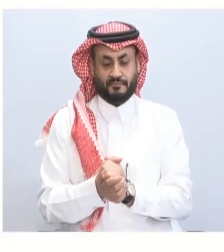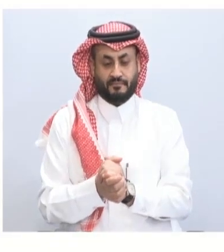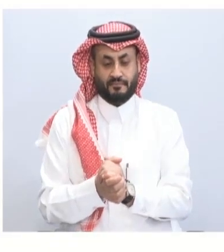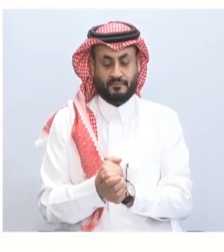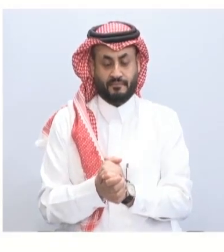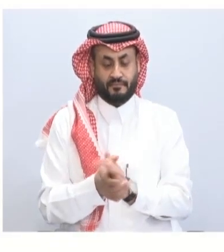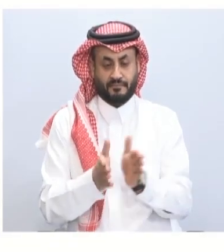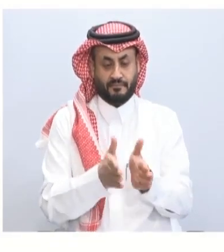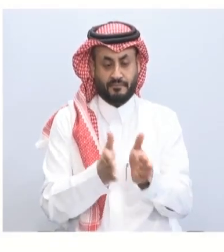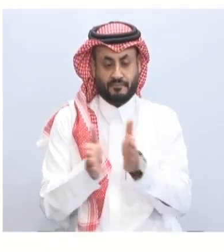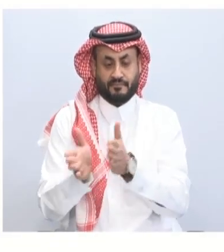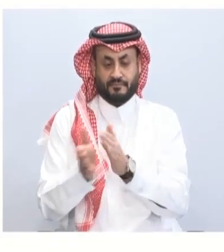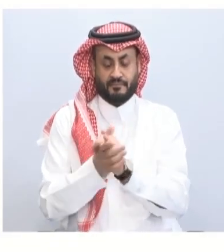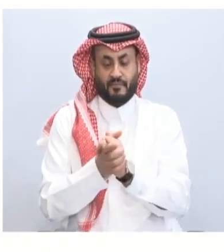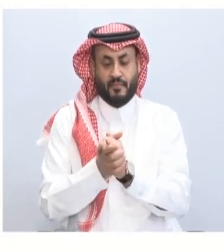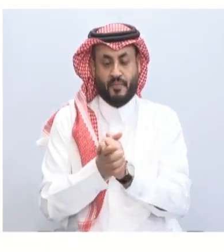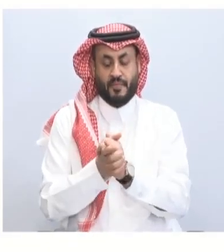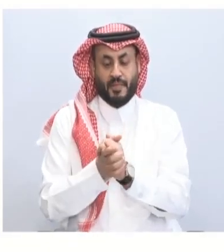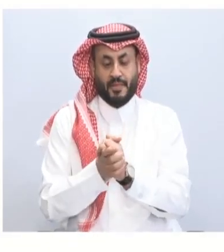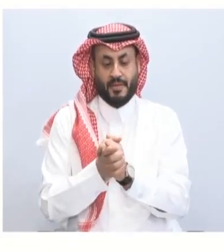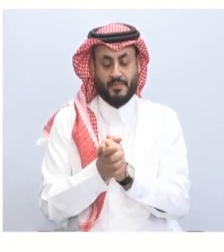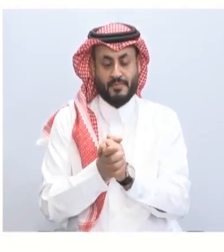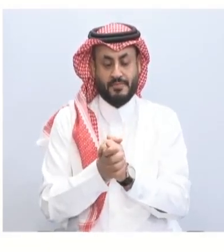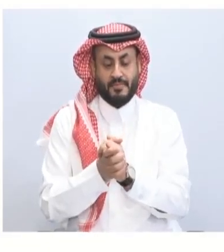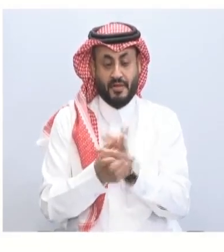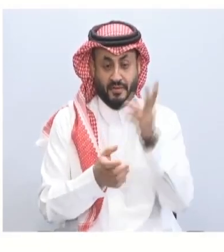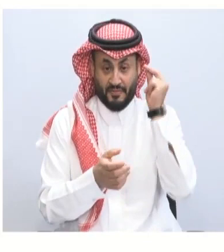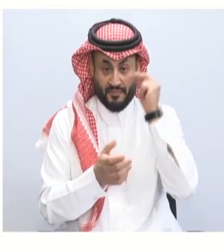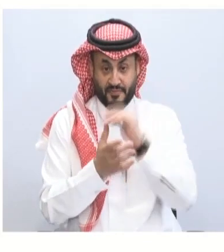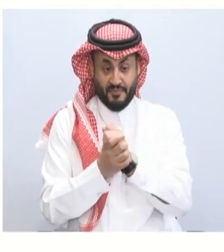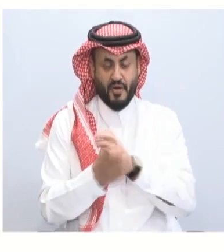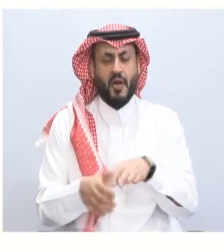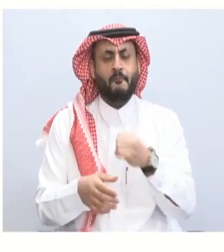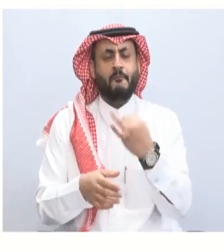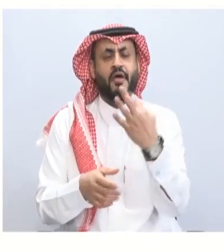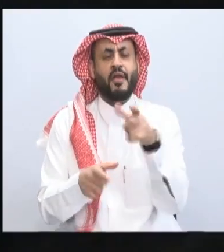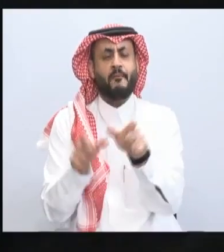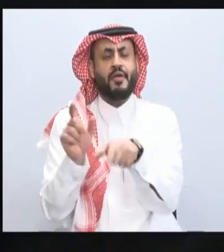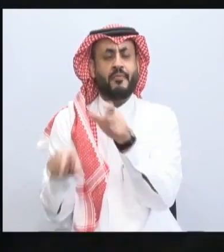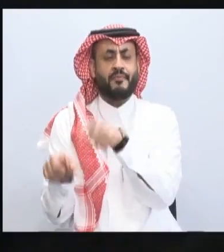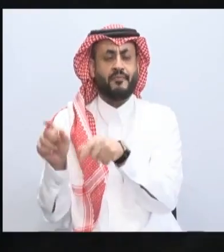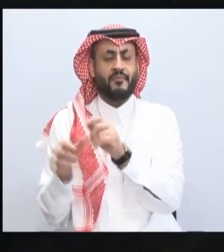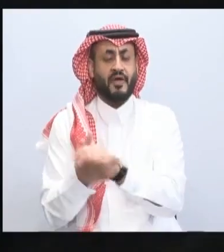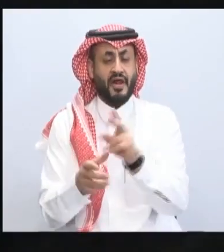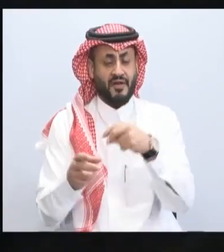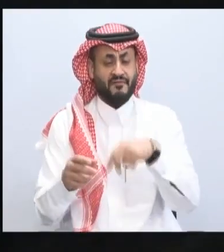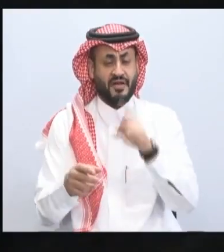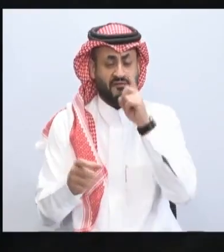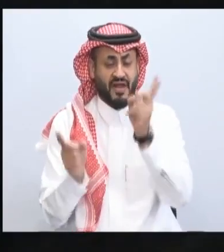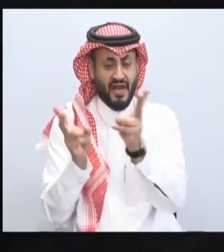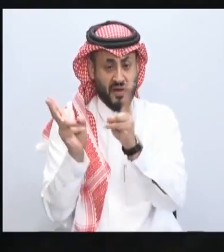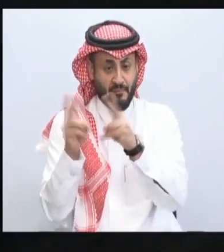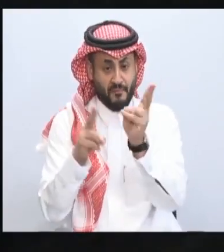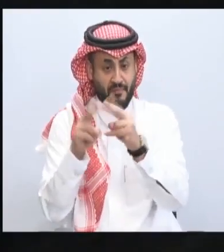Now, moving on, we know that lots of people, you need to talk to them face to